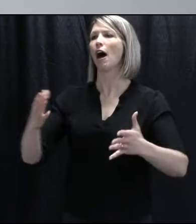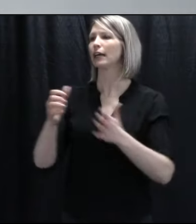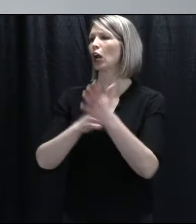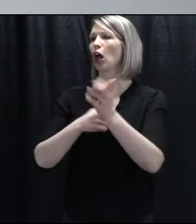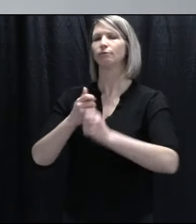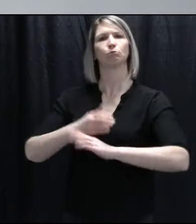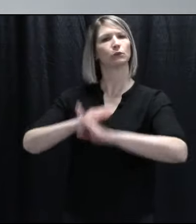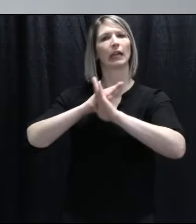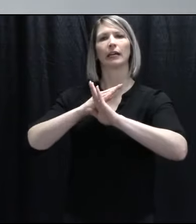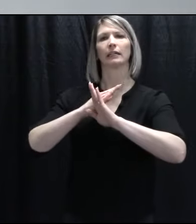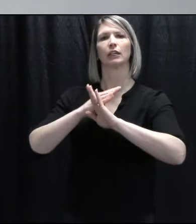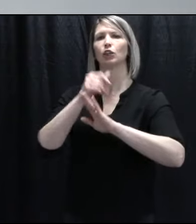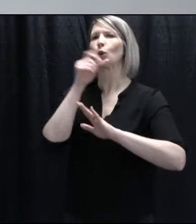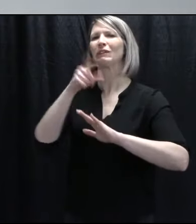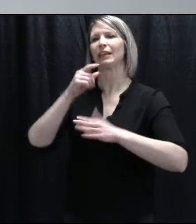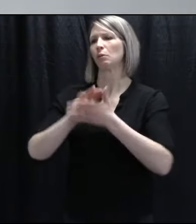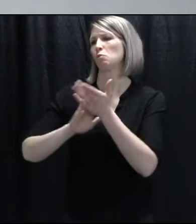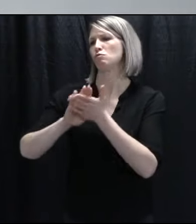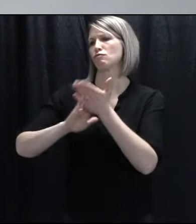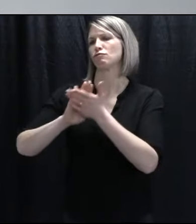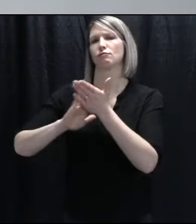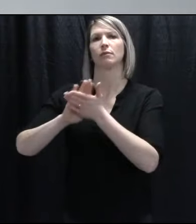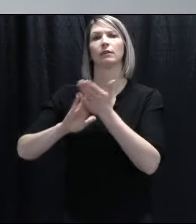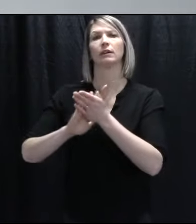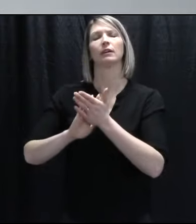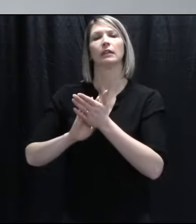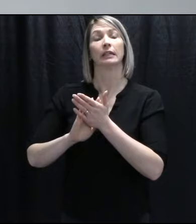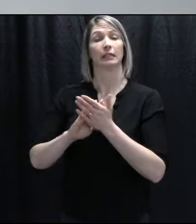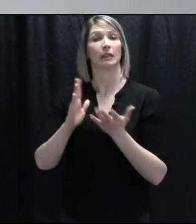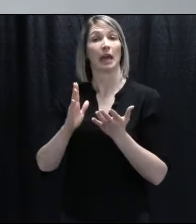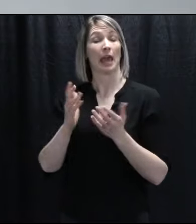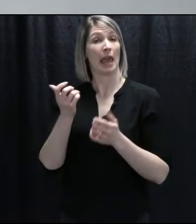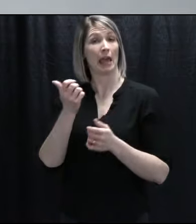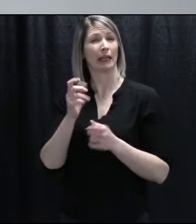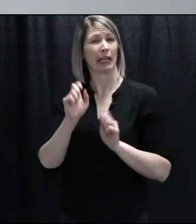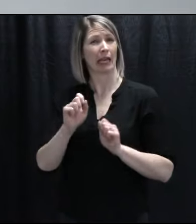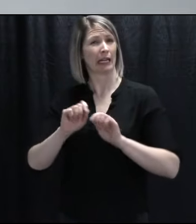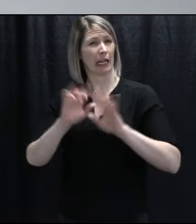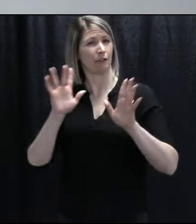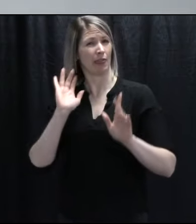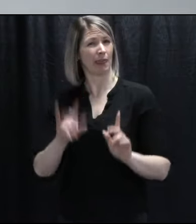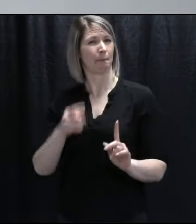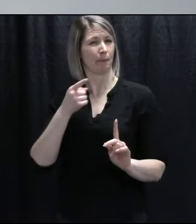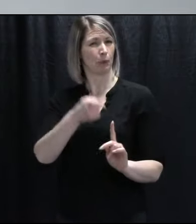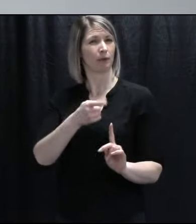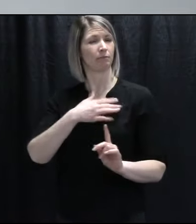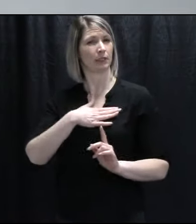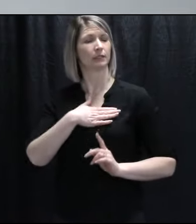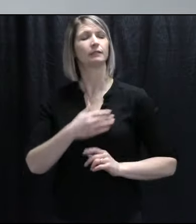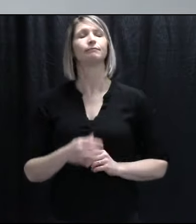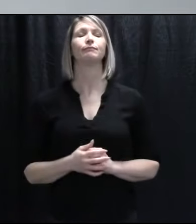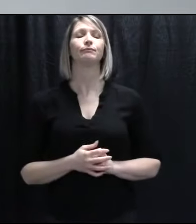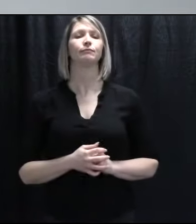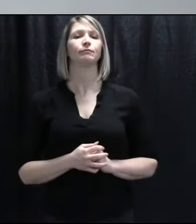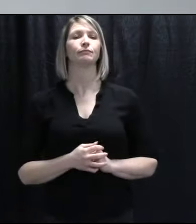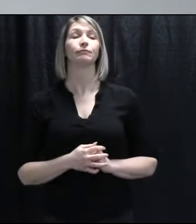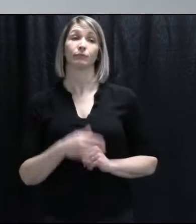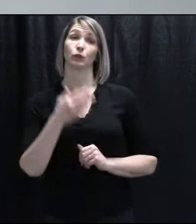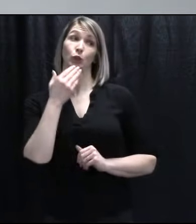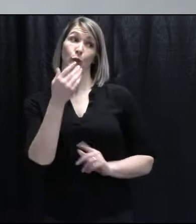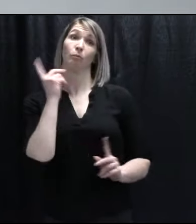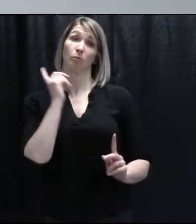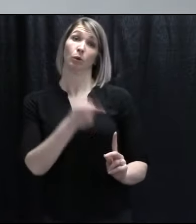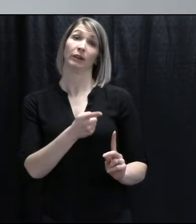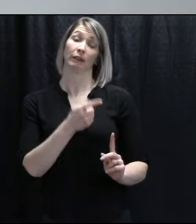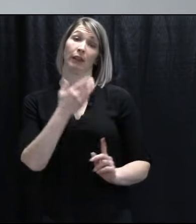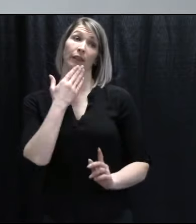and how false gloves can give a sense of security? Yeah, so that's a good point,